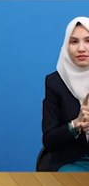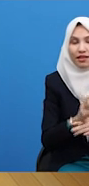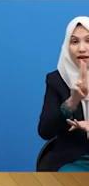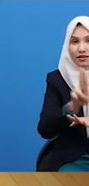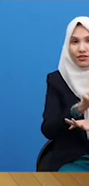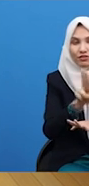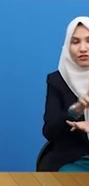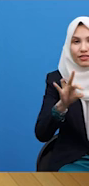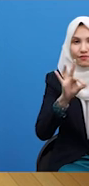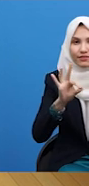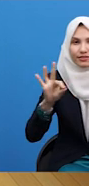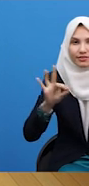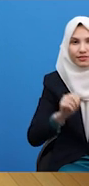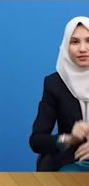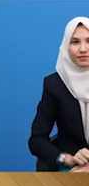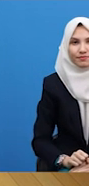phrase.